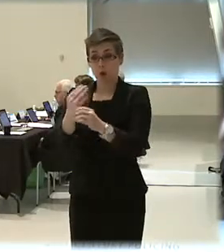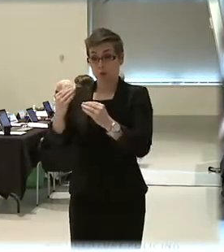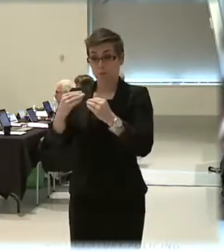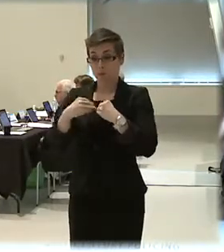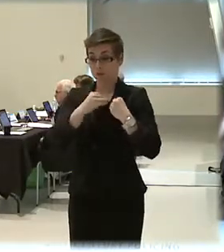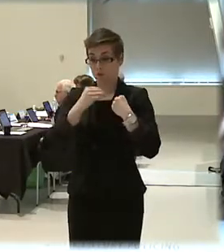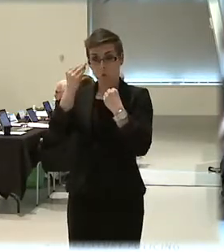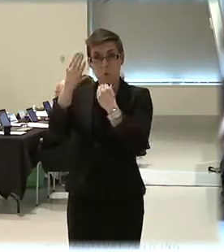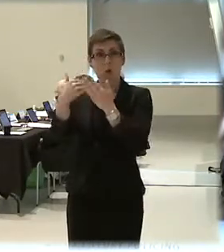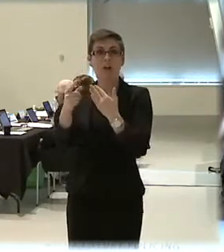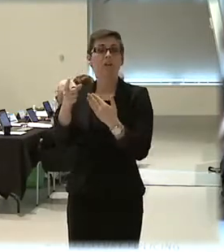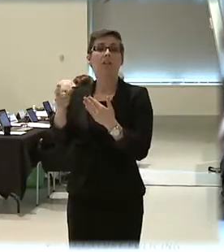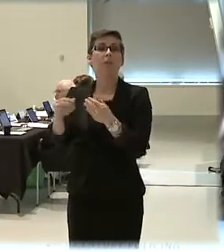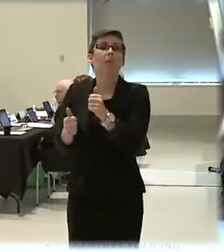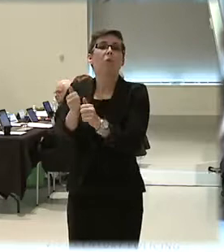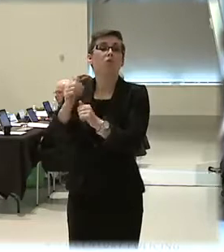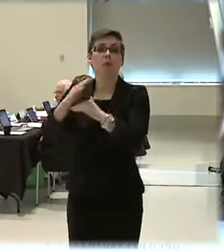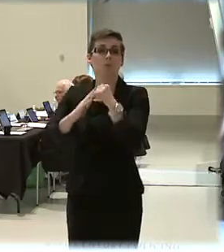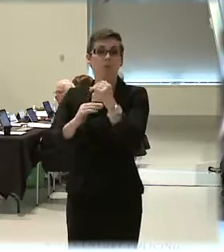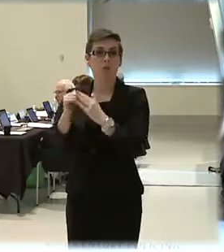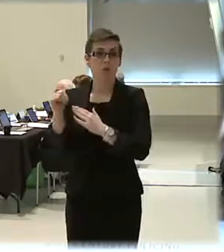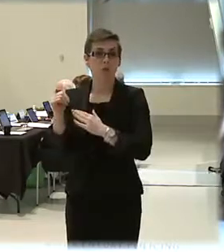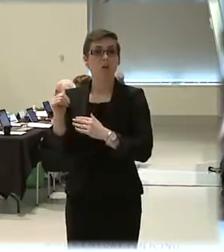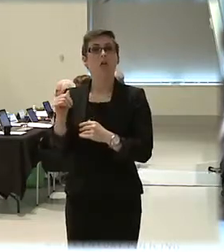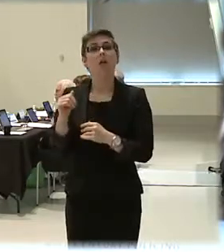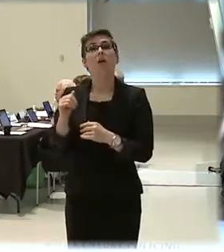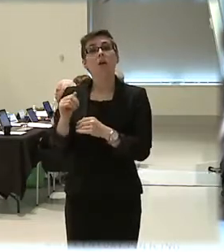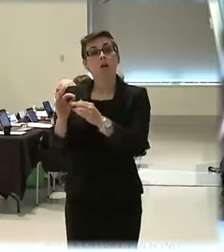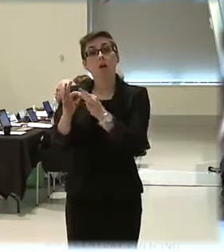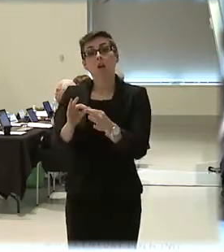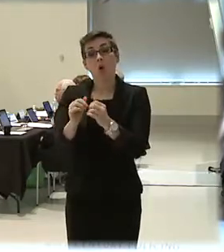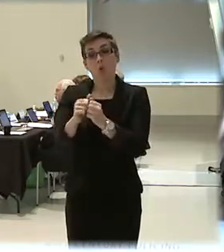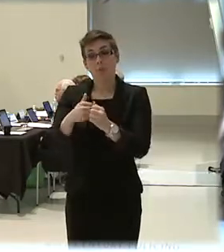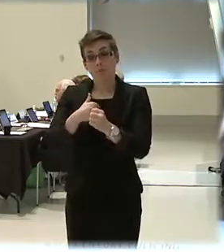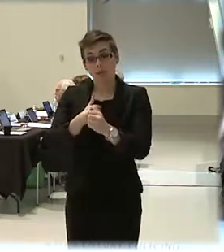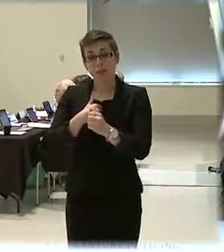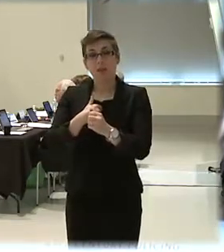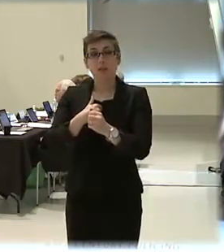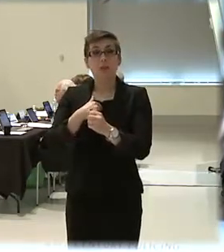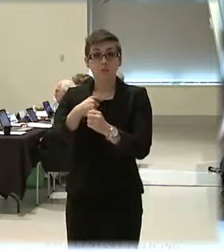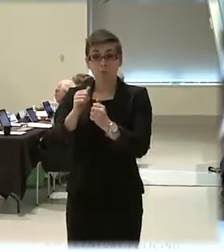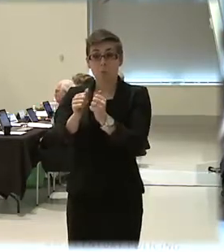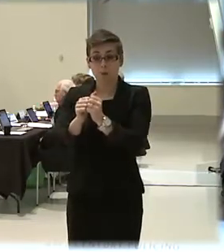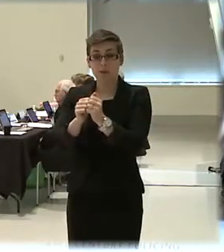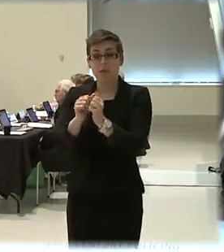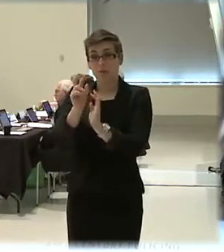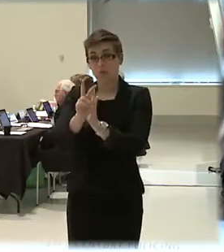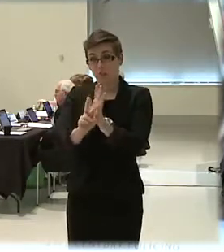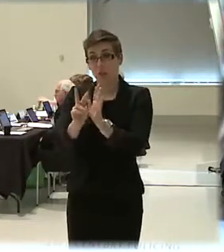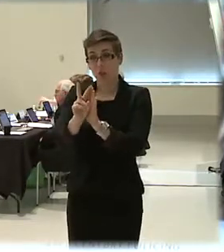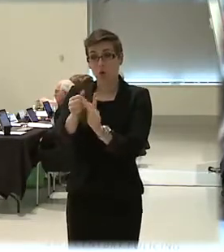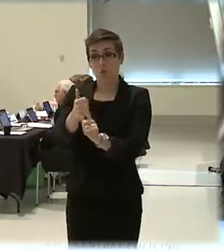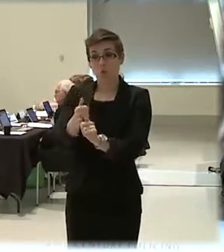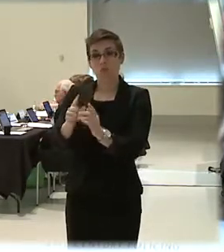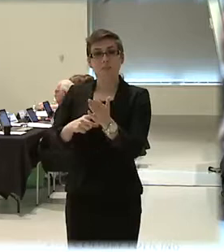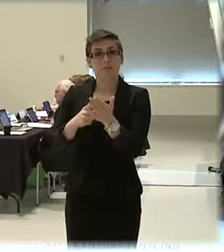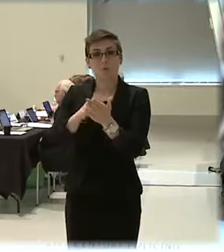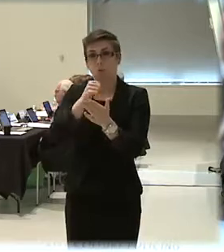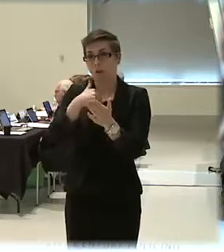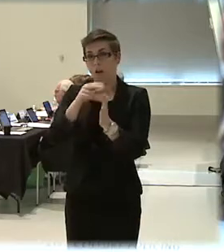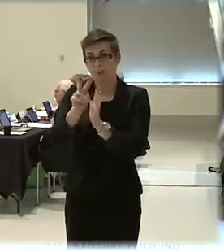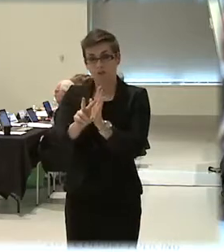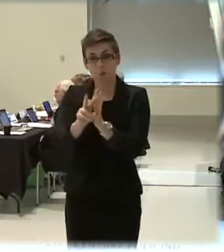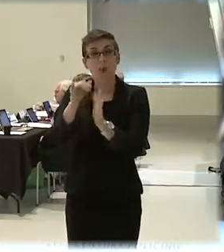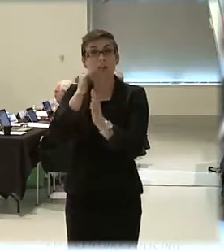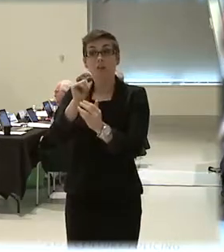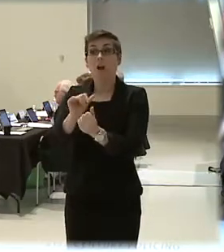most important thing to me, along with the video, if we don't have the video, because a lot of times when a confrontation occurs,